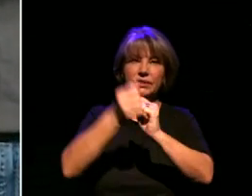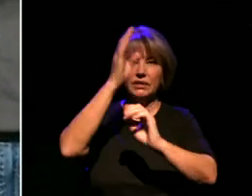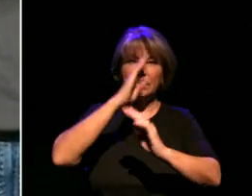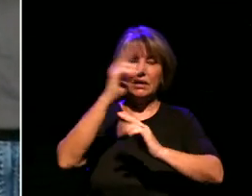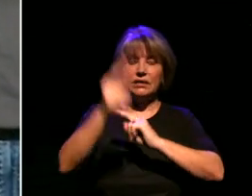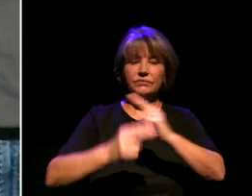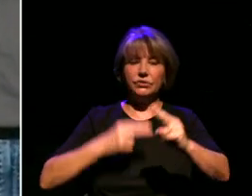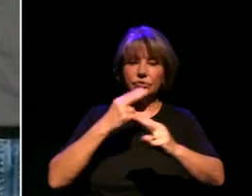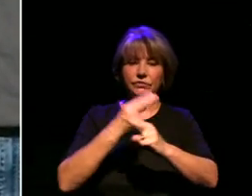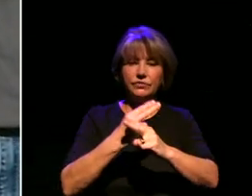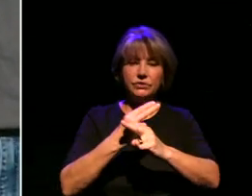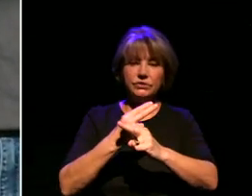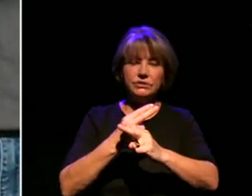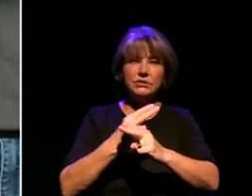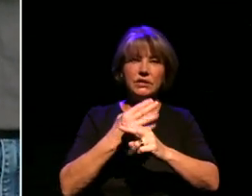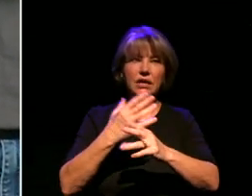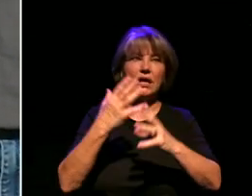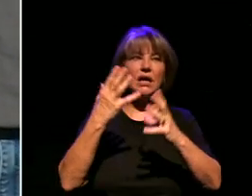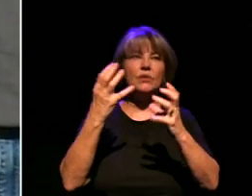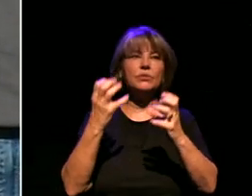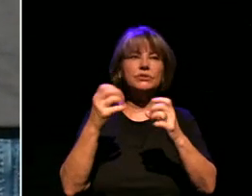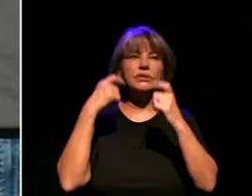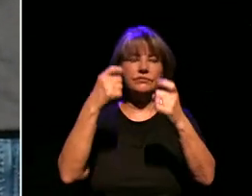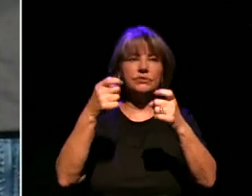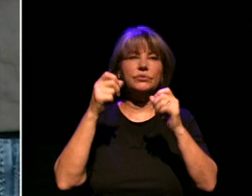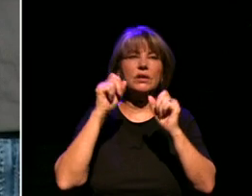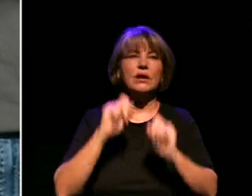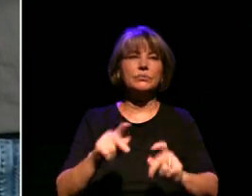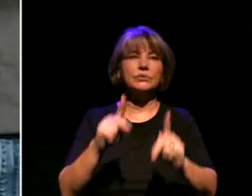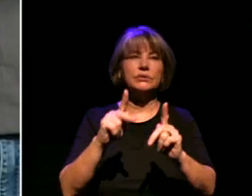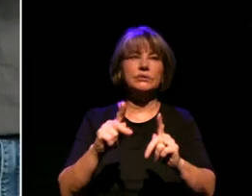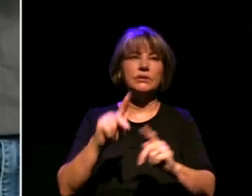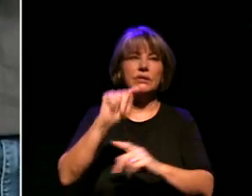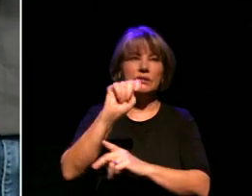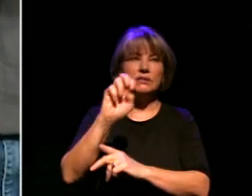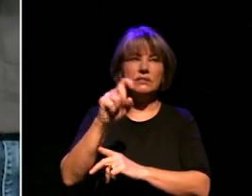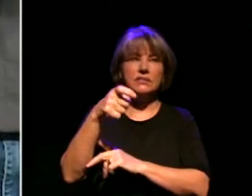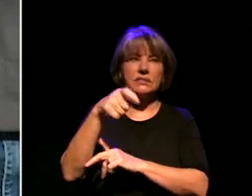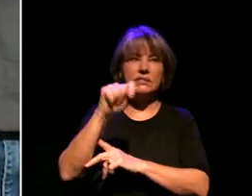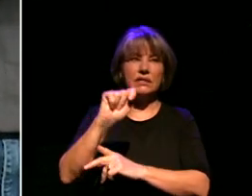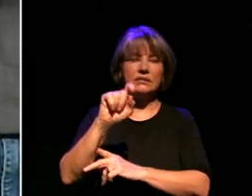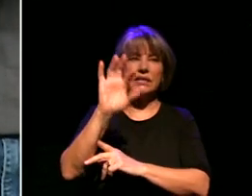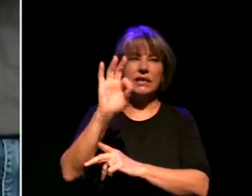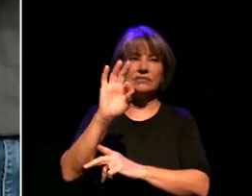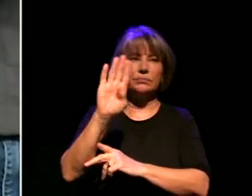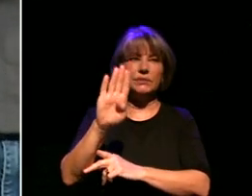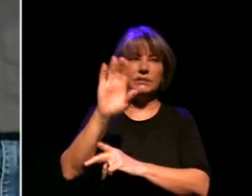universe. I want to give you the opportunity today. Text FBC1 to